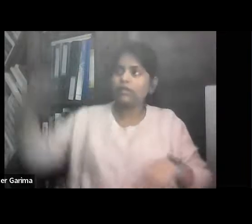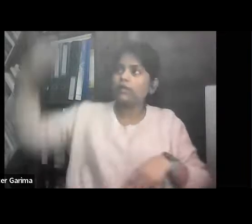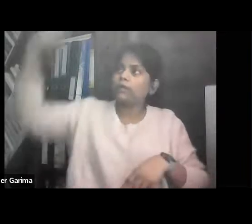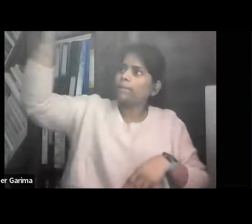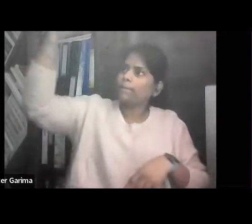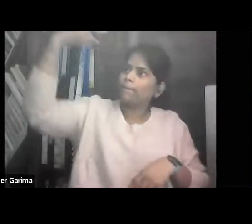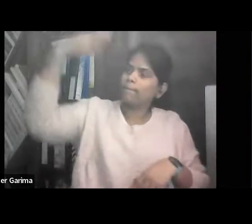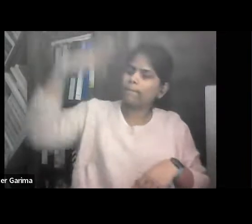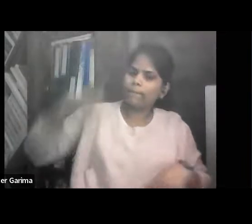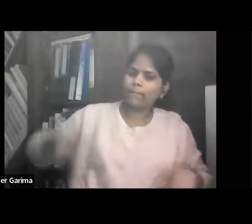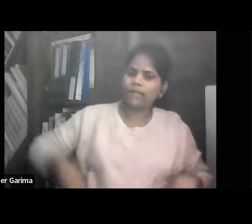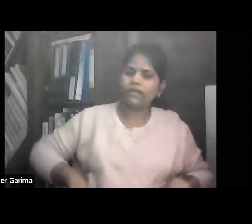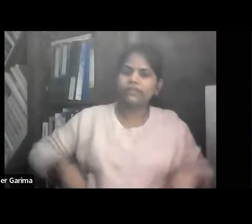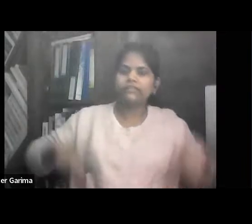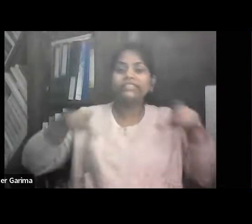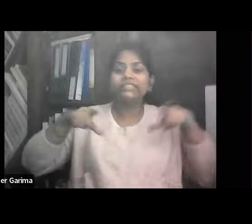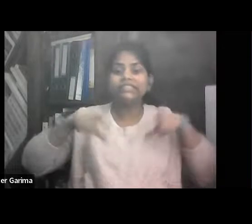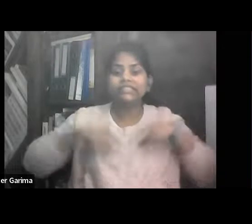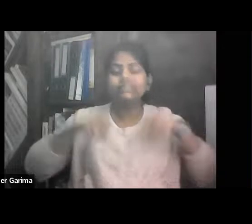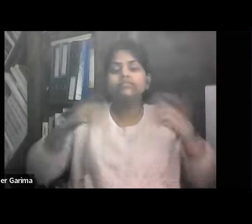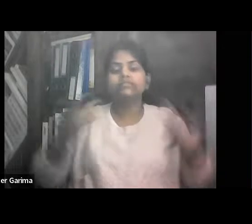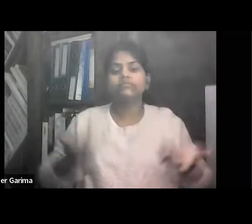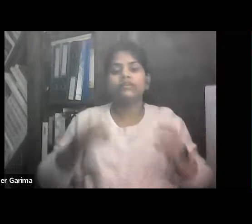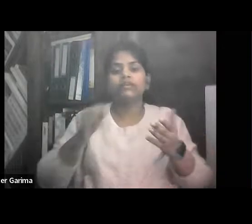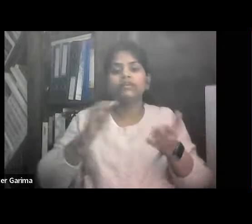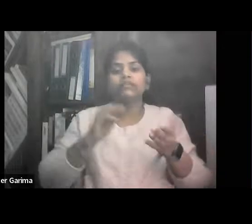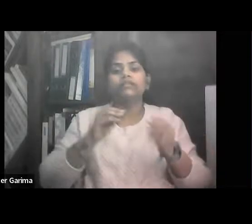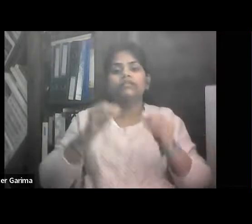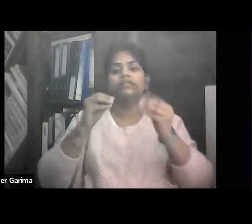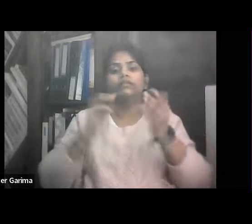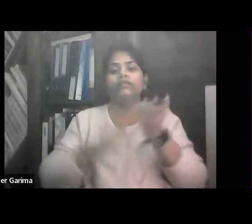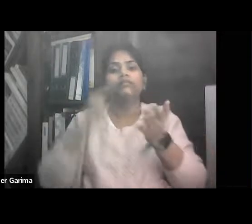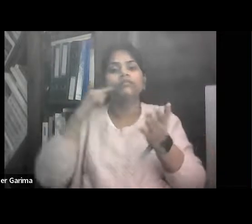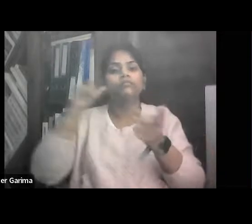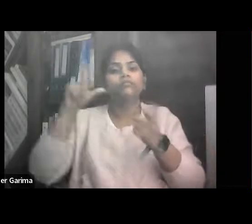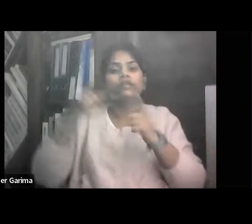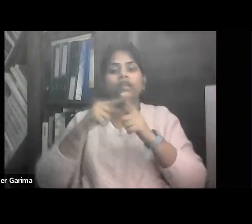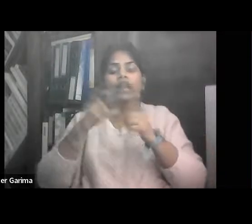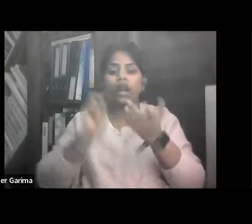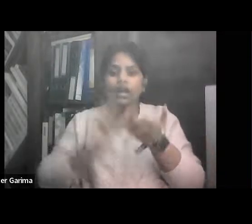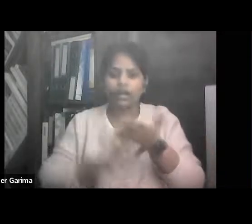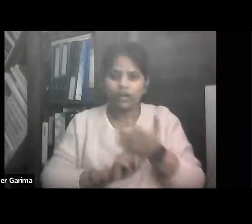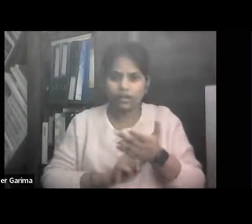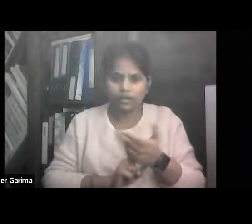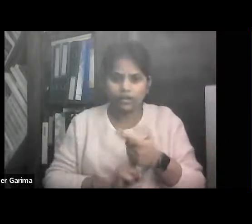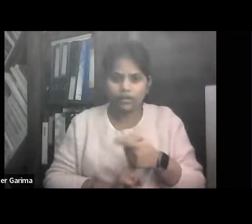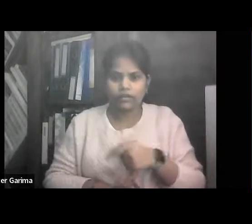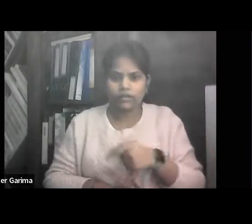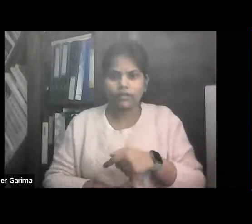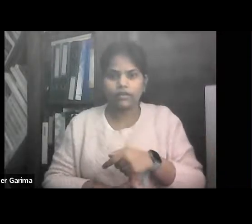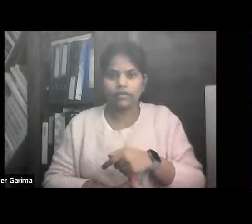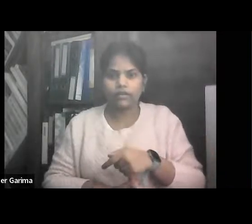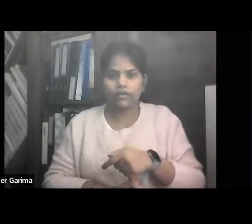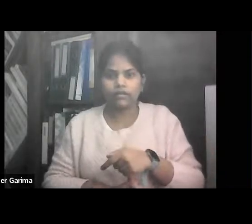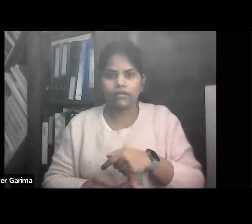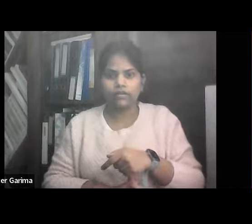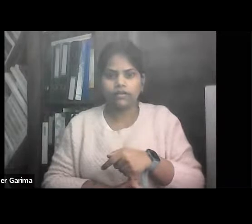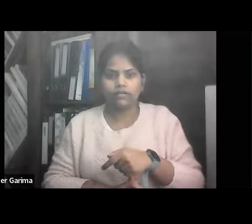John Milton. And I would like to read this beautiful poem. When I consider